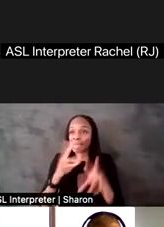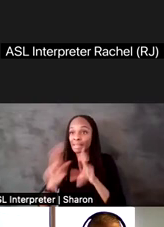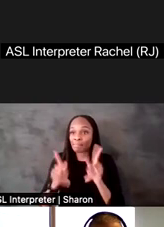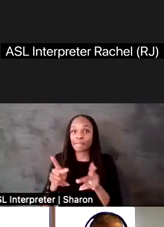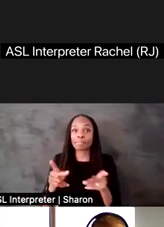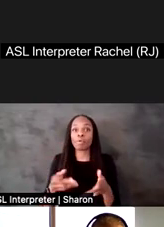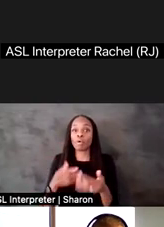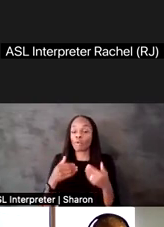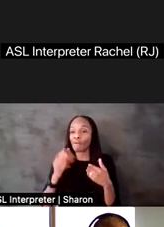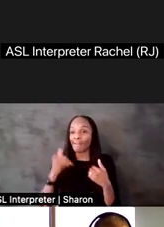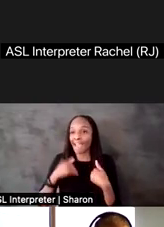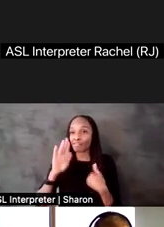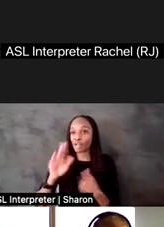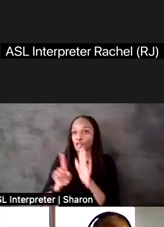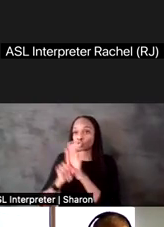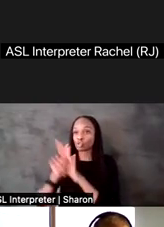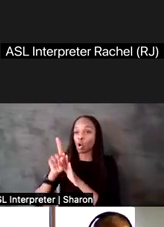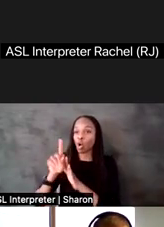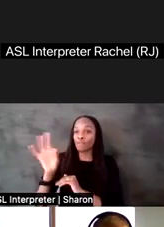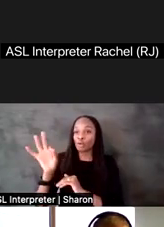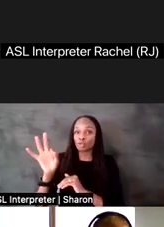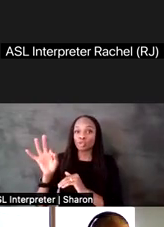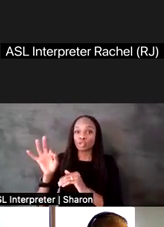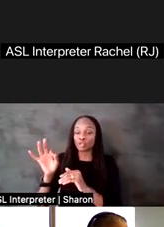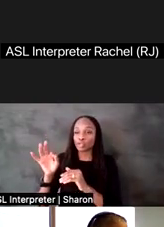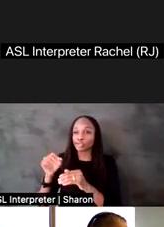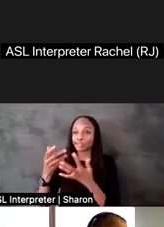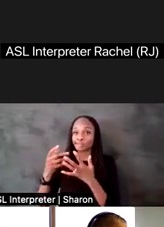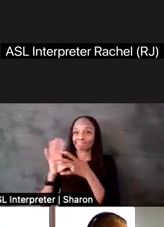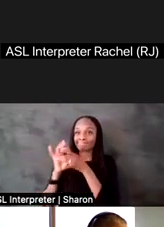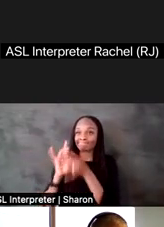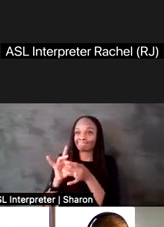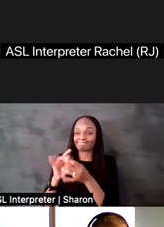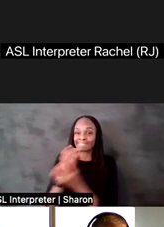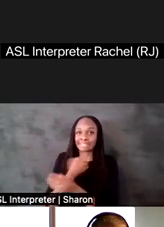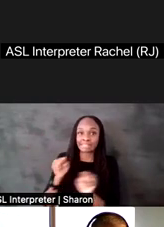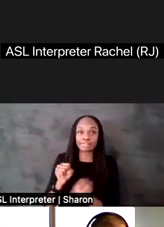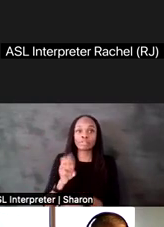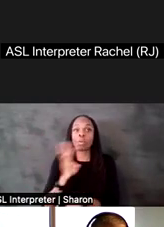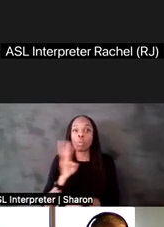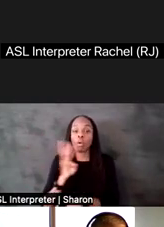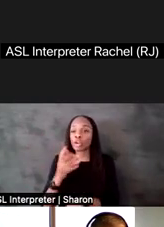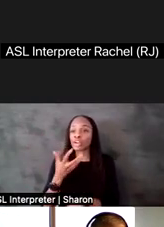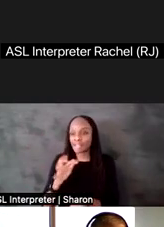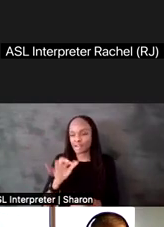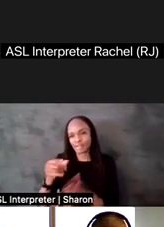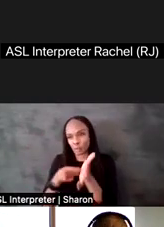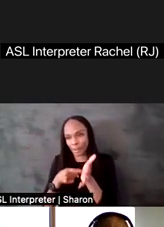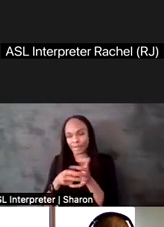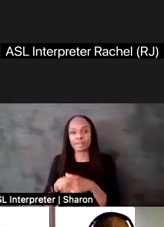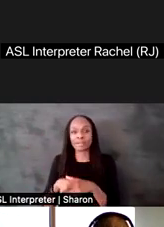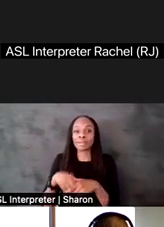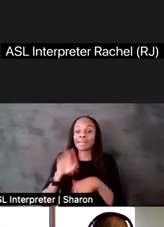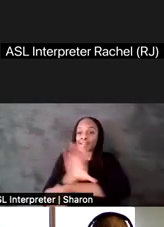tall furniture, even about a little bit more water heater, of course, required. And then what to do at work, computers